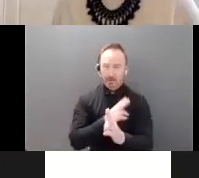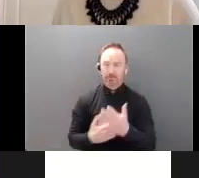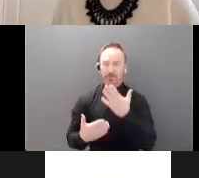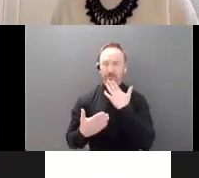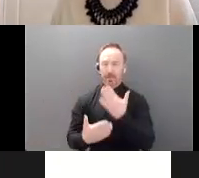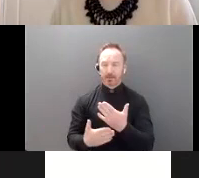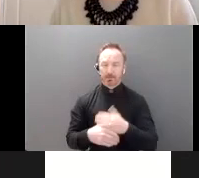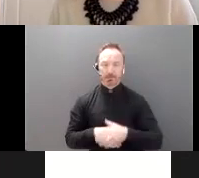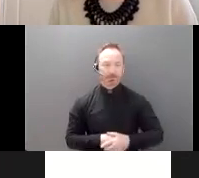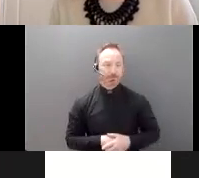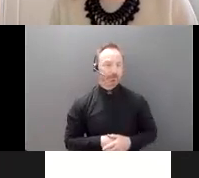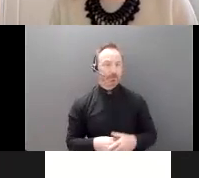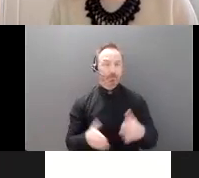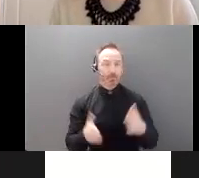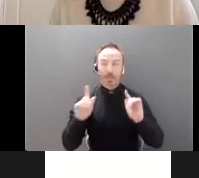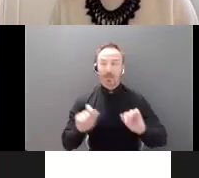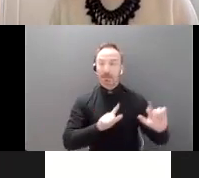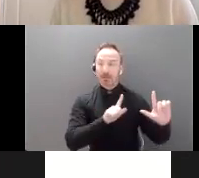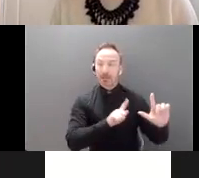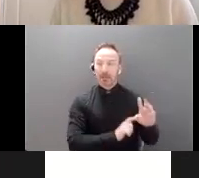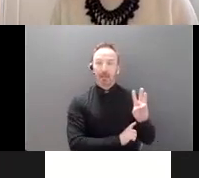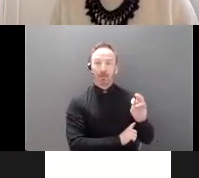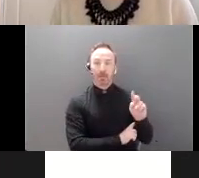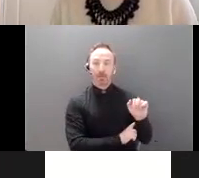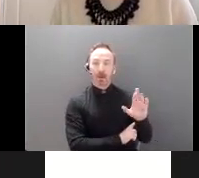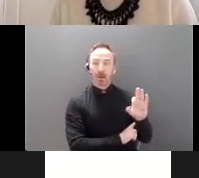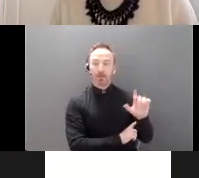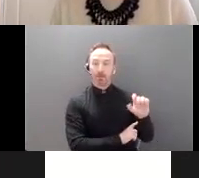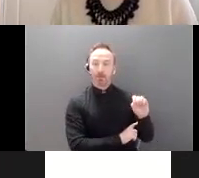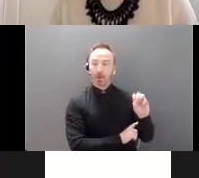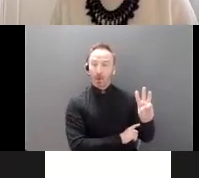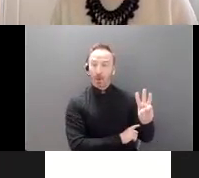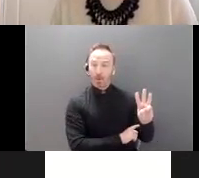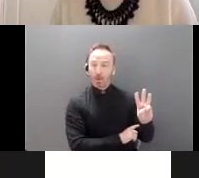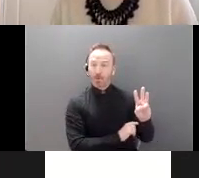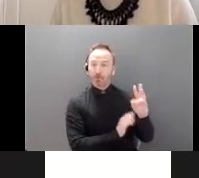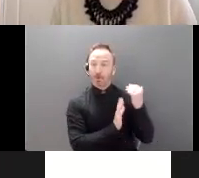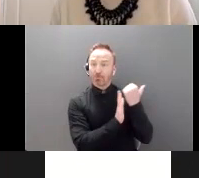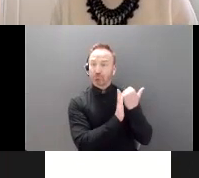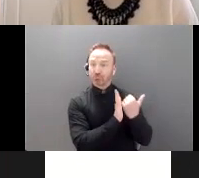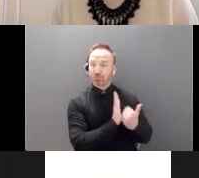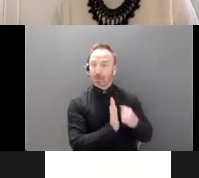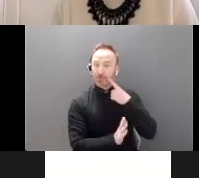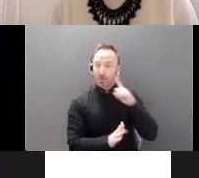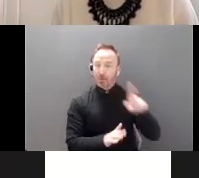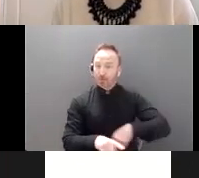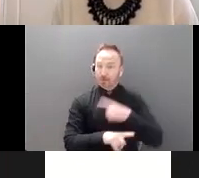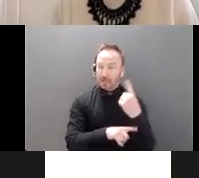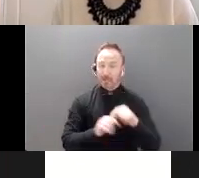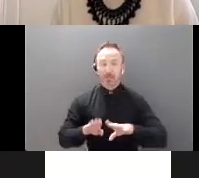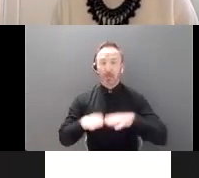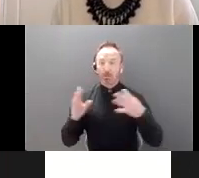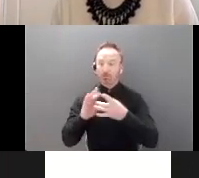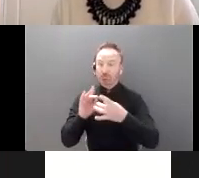So this is a webinar flow for today. So of course, we're going to be going through our opening remarks. I'm going to jump in and just talk a little